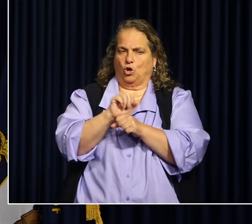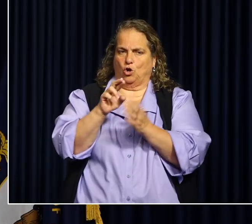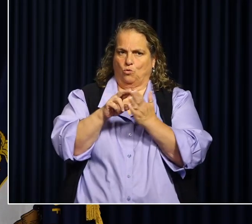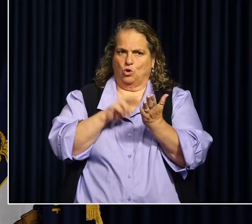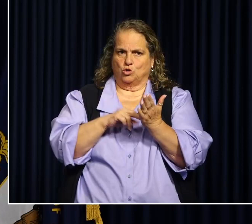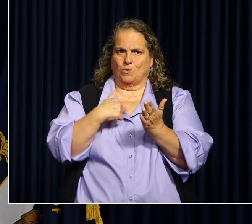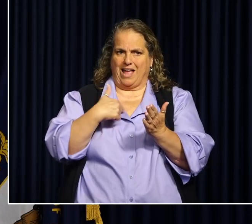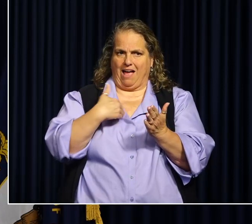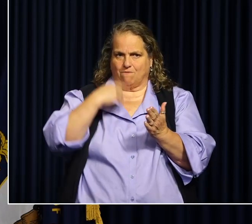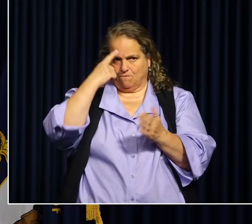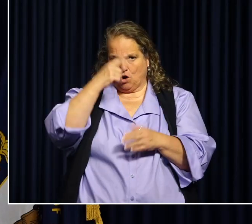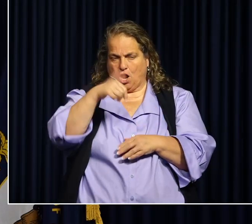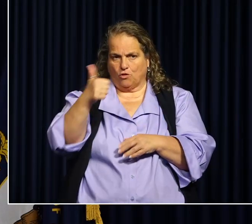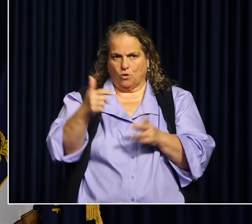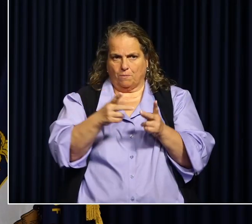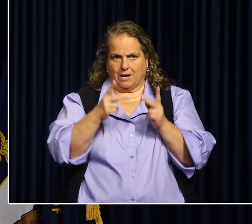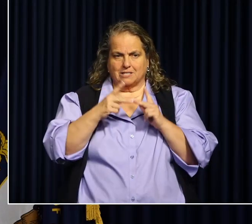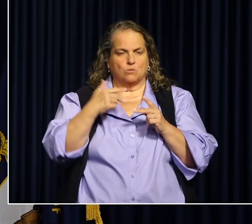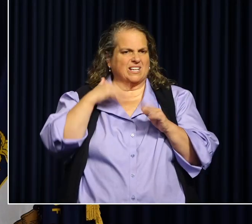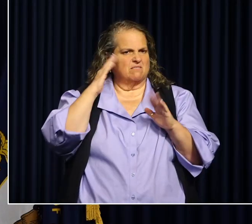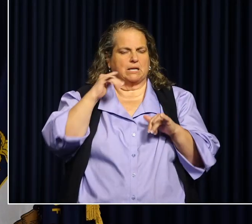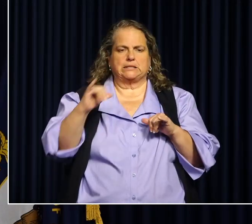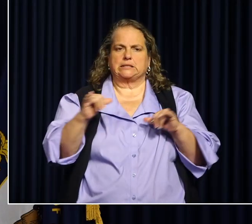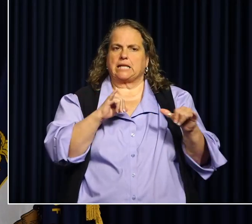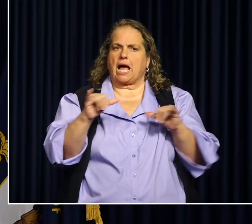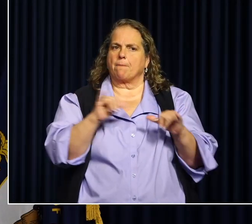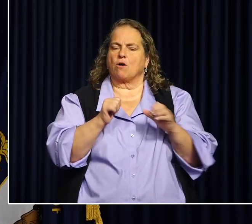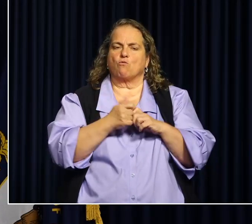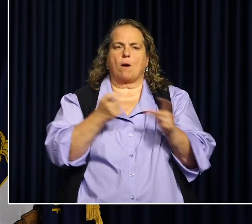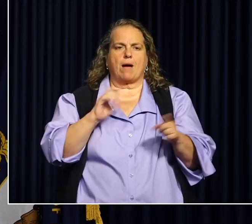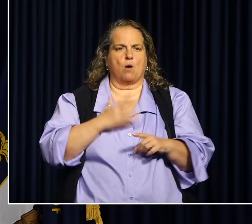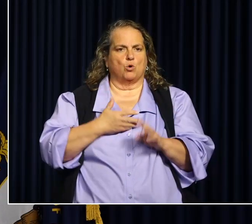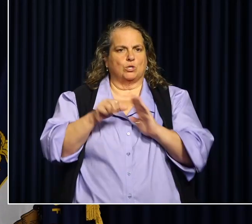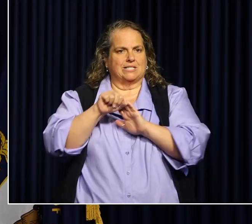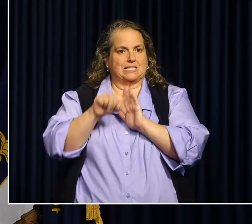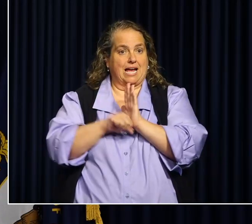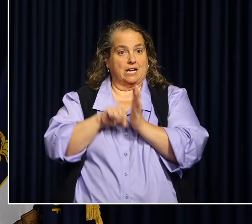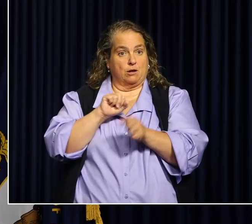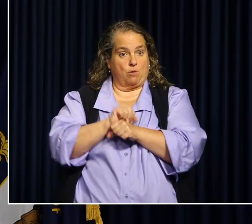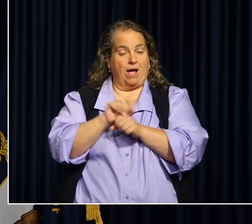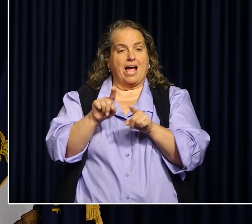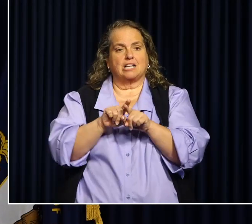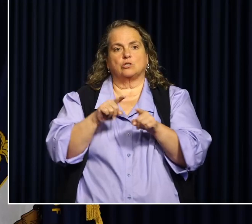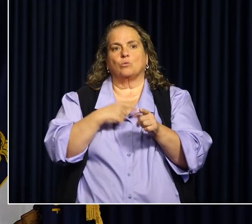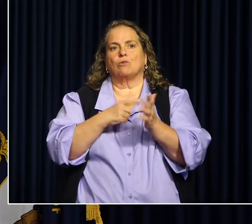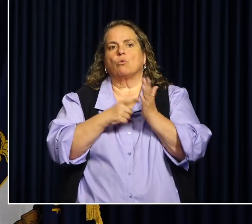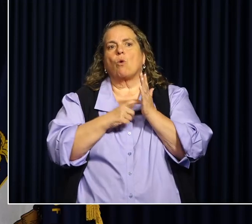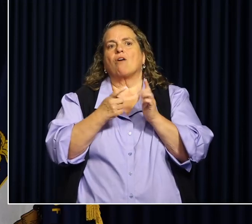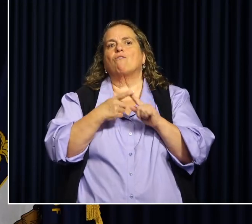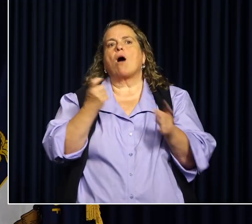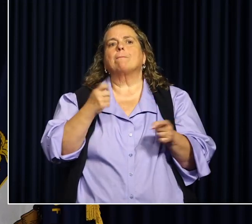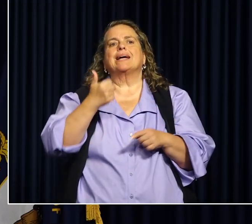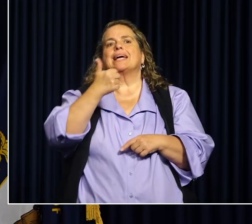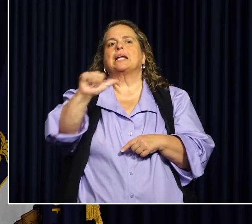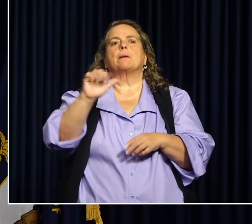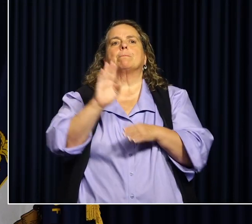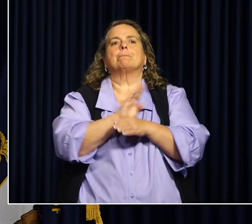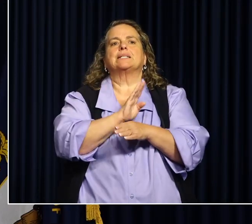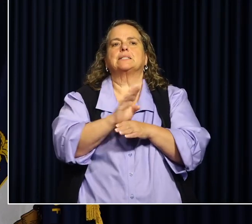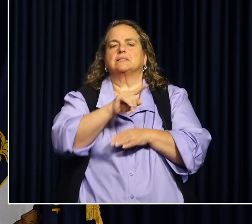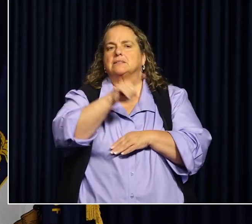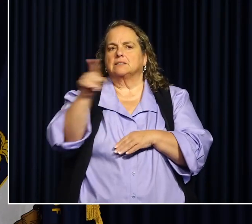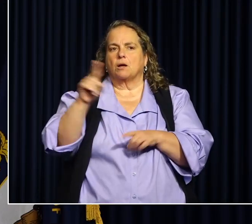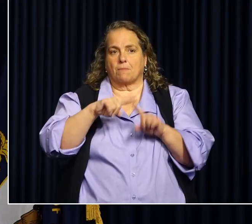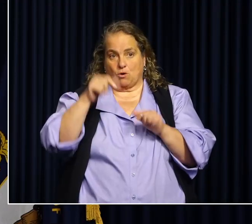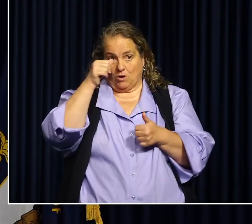for other places. We're going to expect the same out of our state employees as we would require from businesses, but